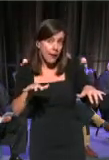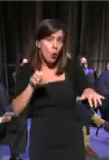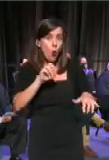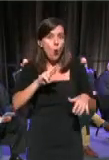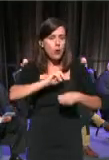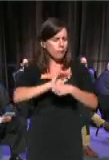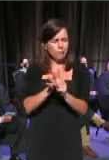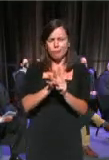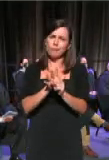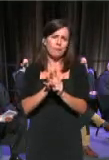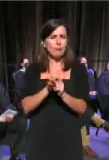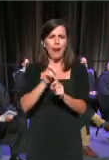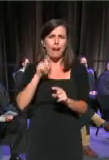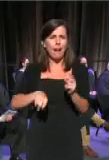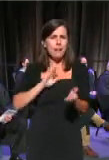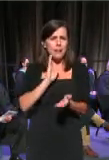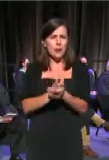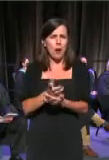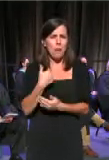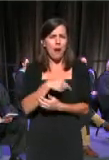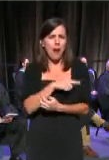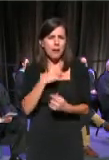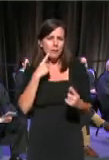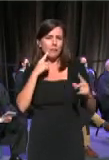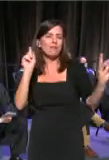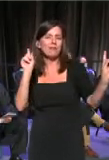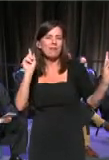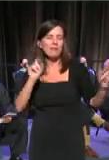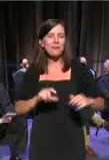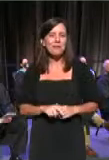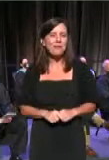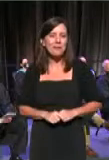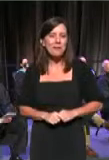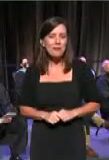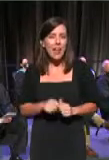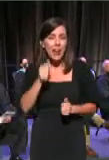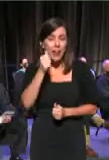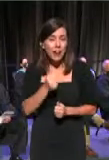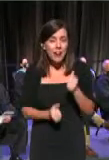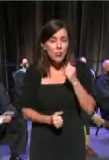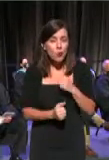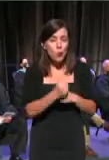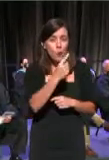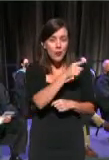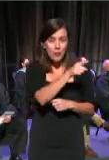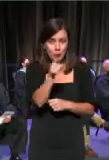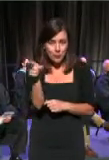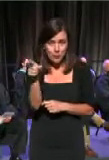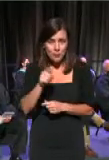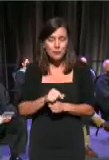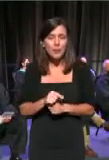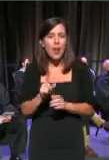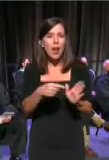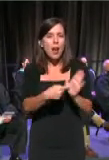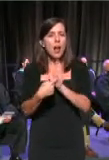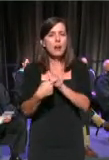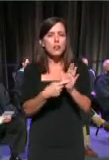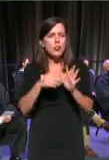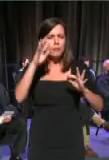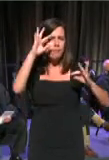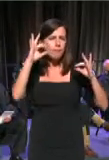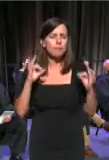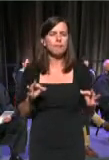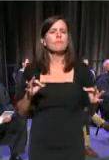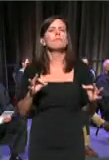a pandemic could stop us from fulfilling our goals. Each and every one of you have shown great